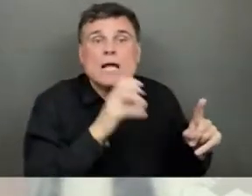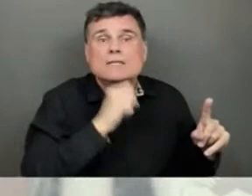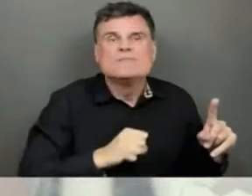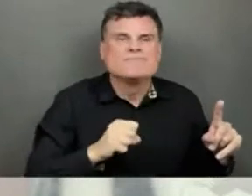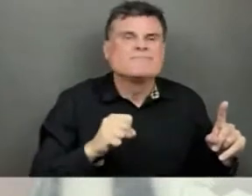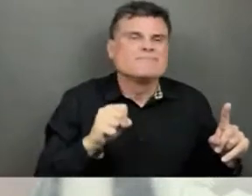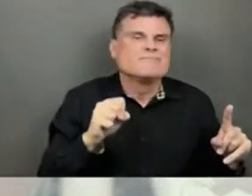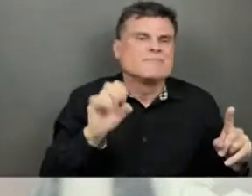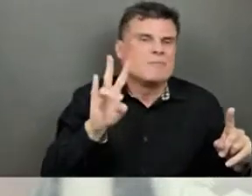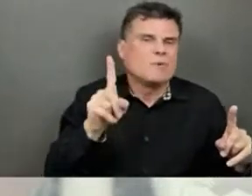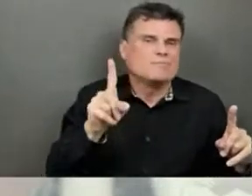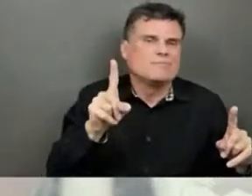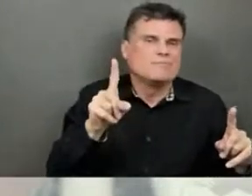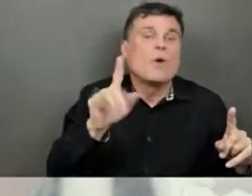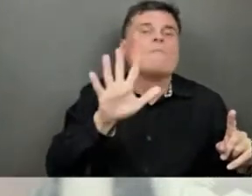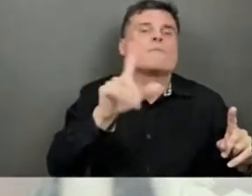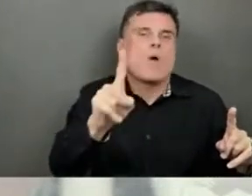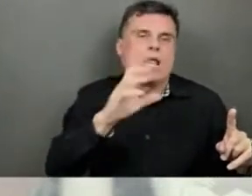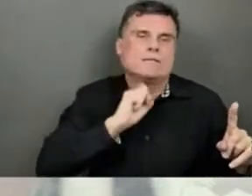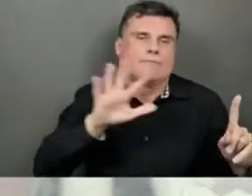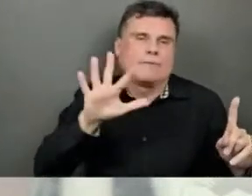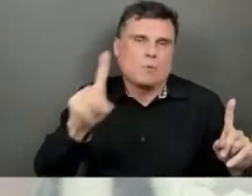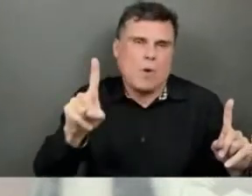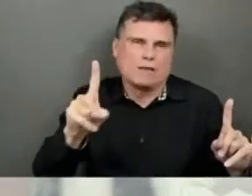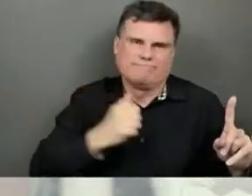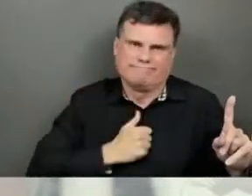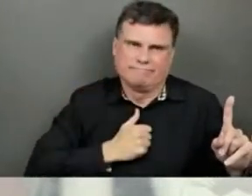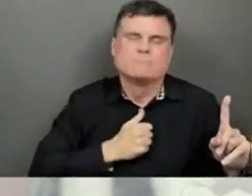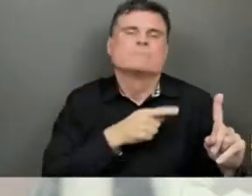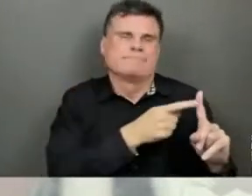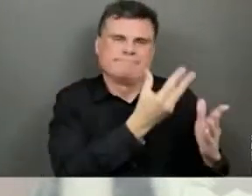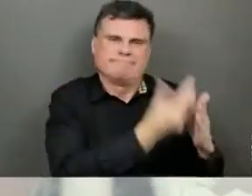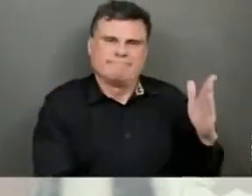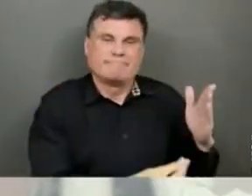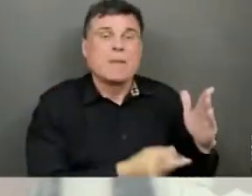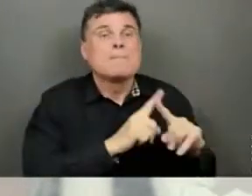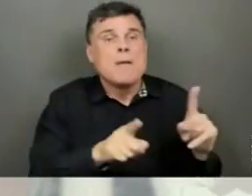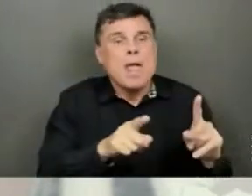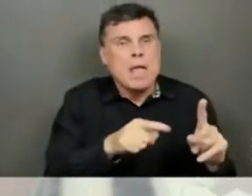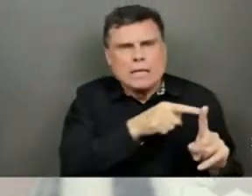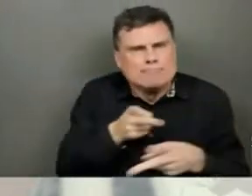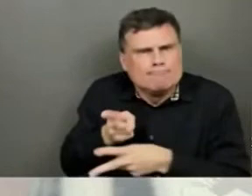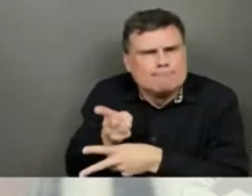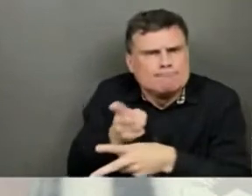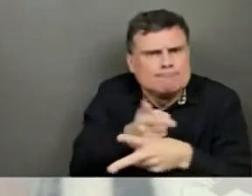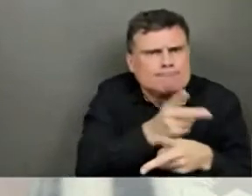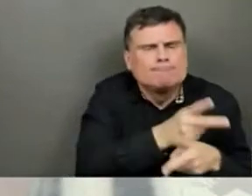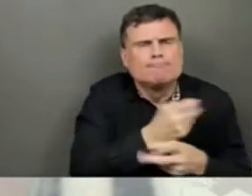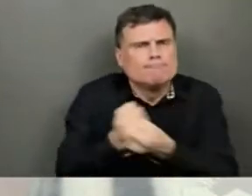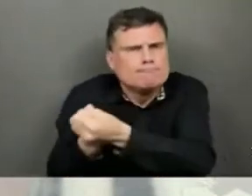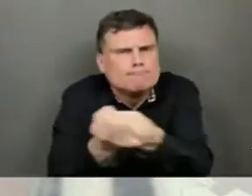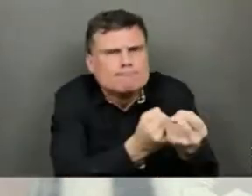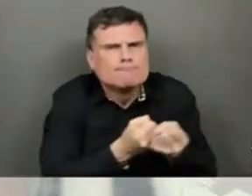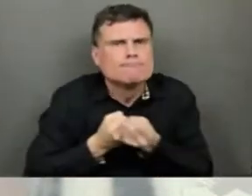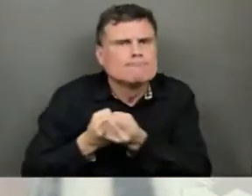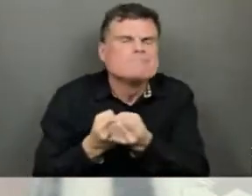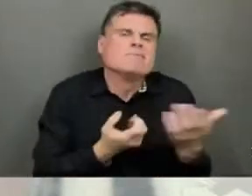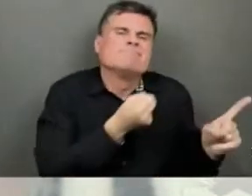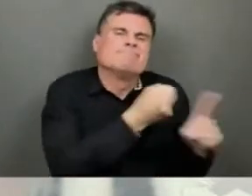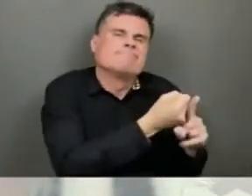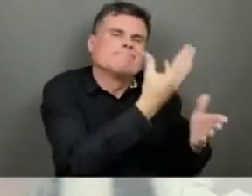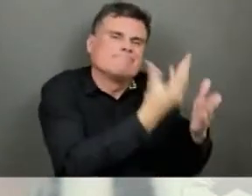the patients he served. And that's true of healthcare workers in long-term care and the people that kept our hospitals